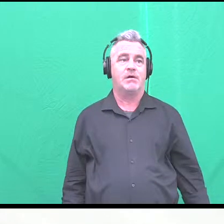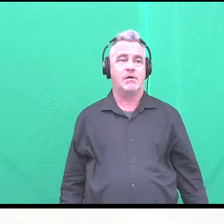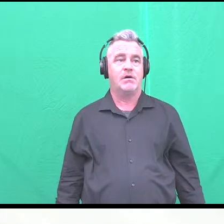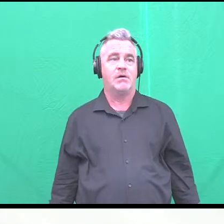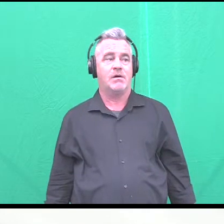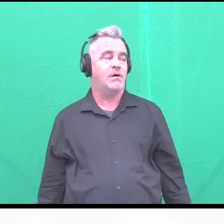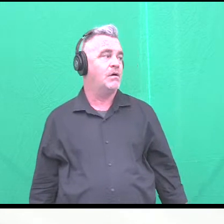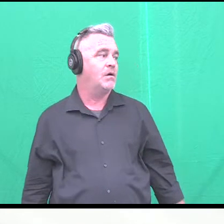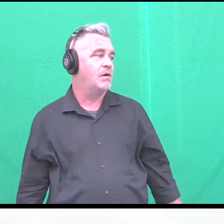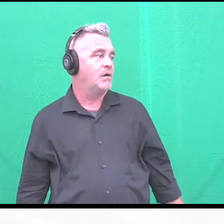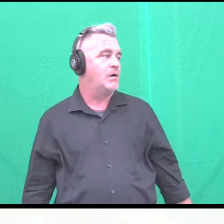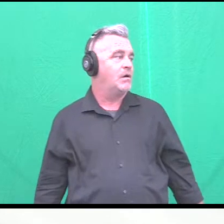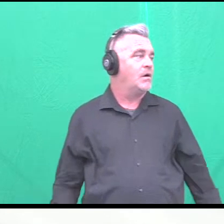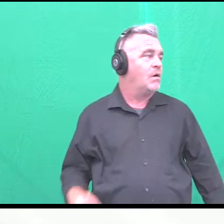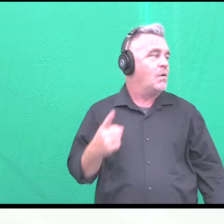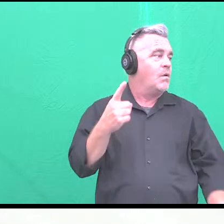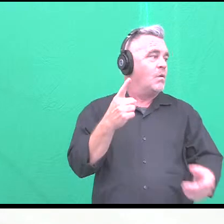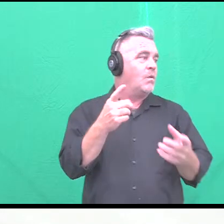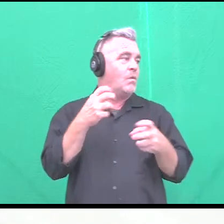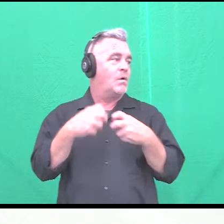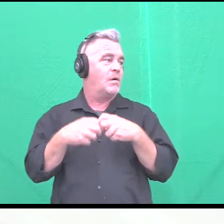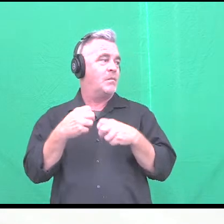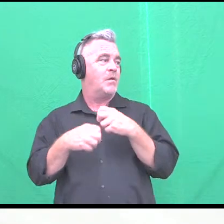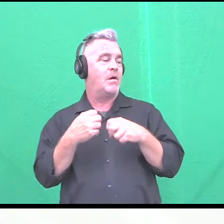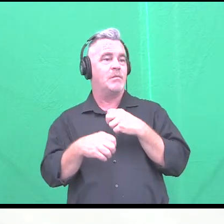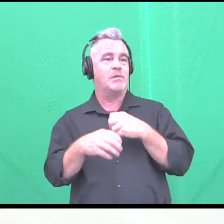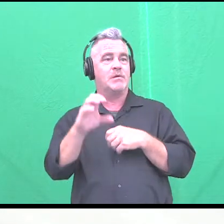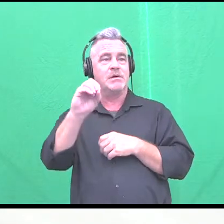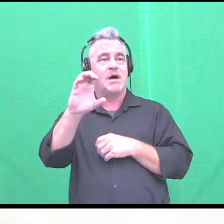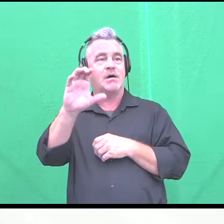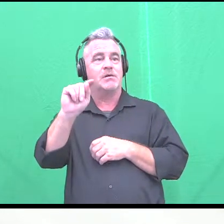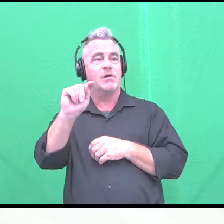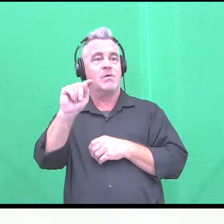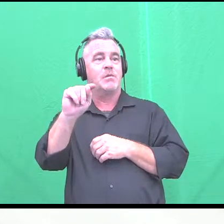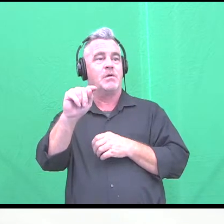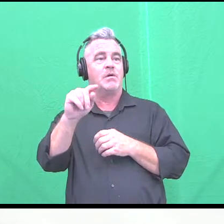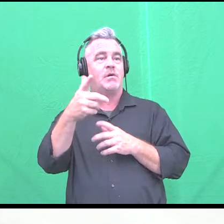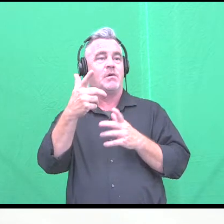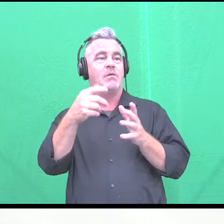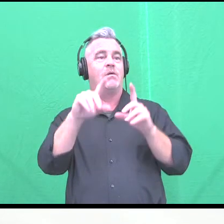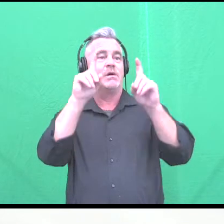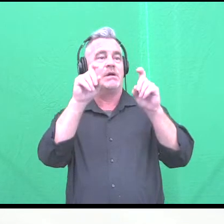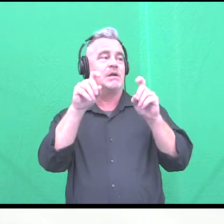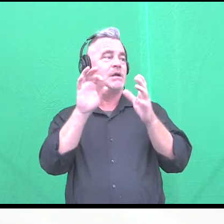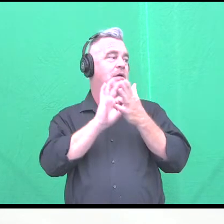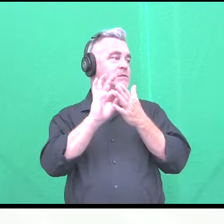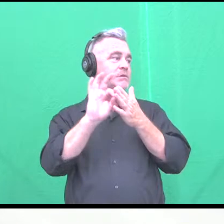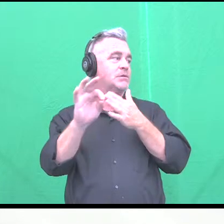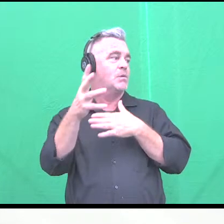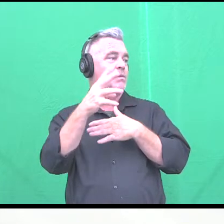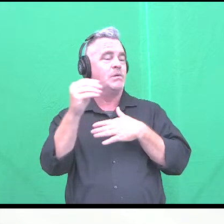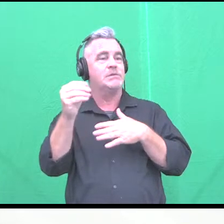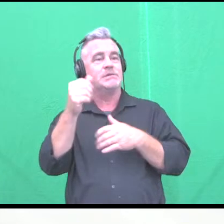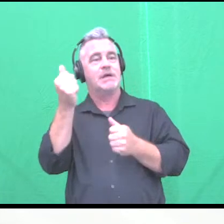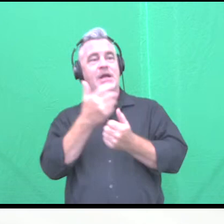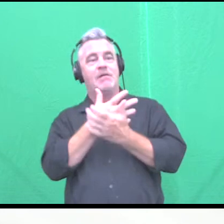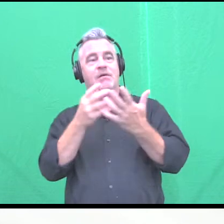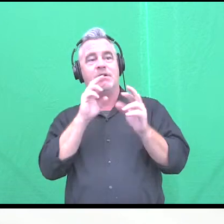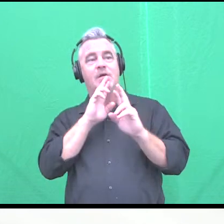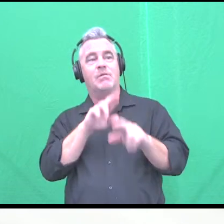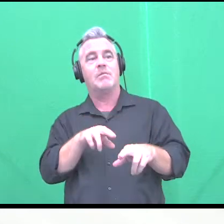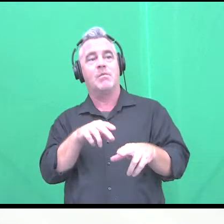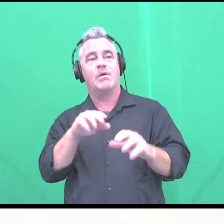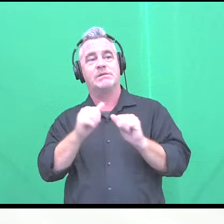do is in October. That's our accountability issue, where we publish all of the test scores, and reports on how